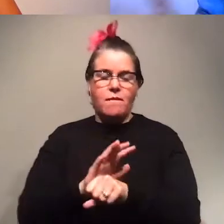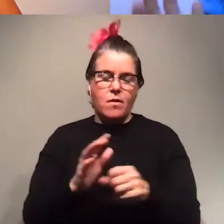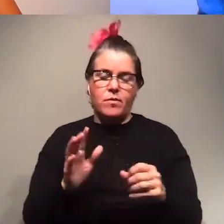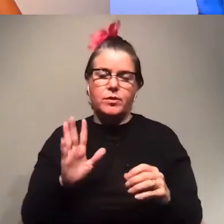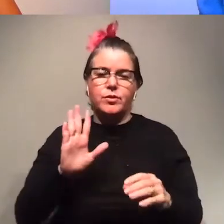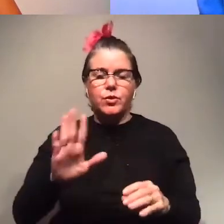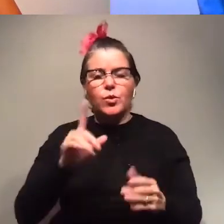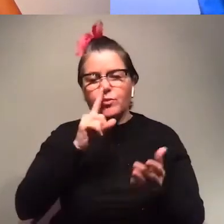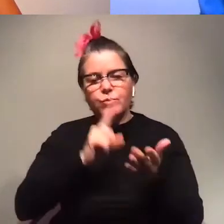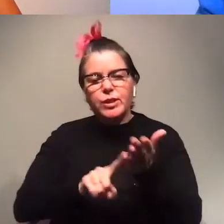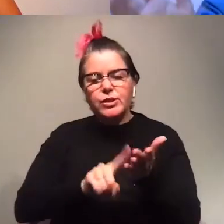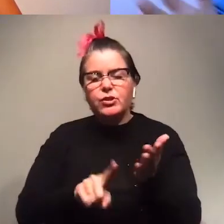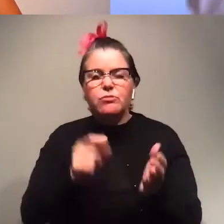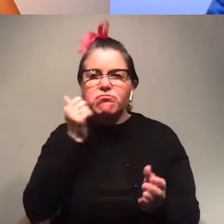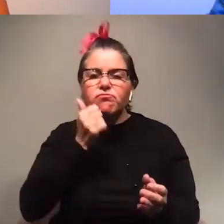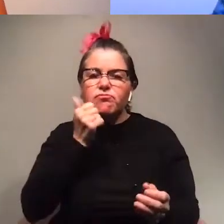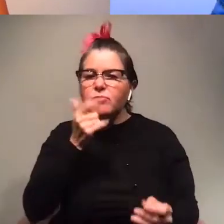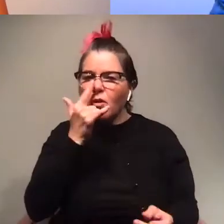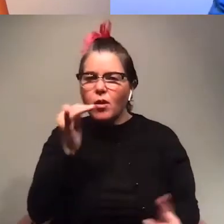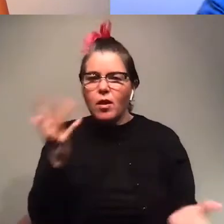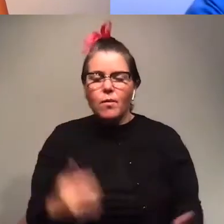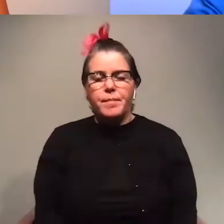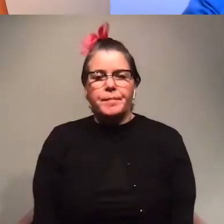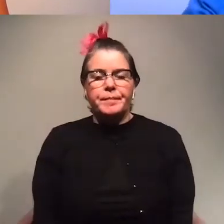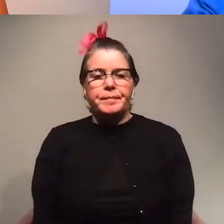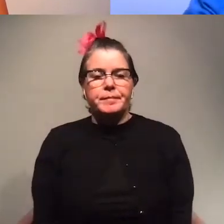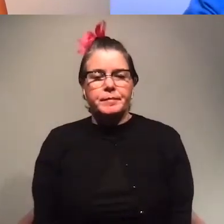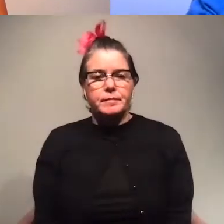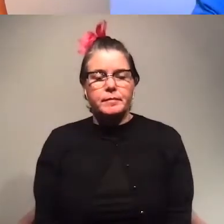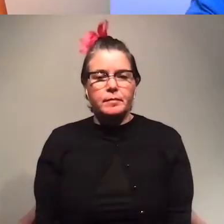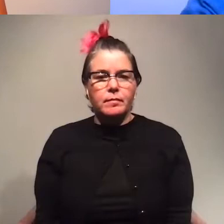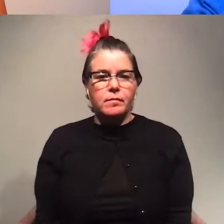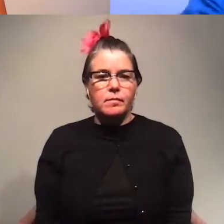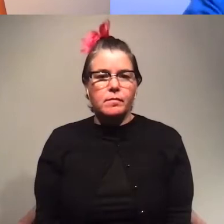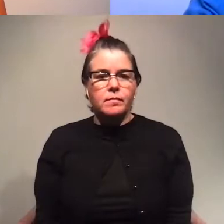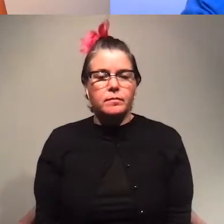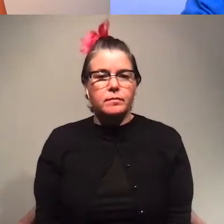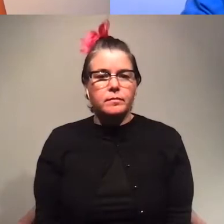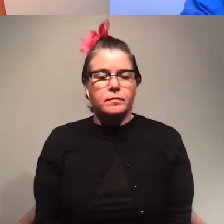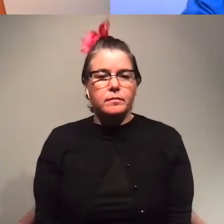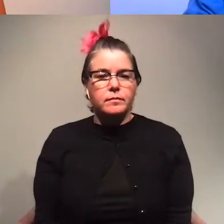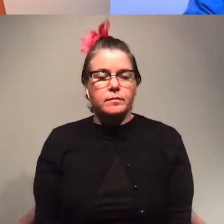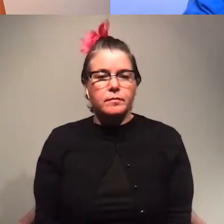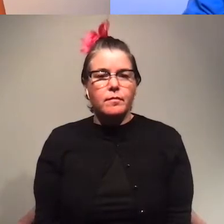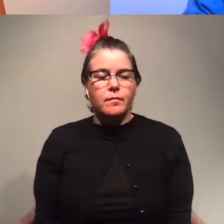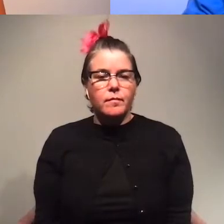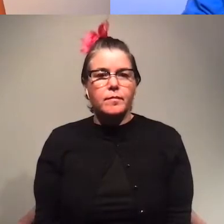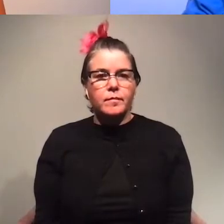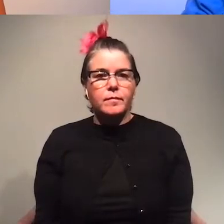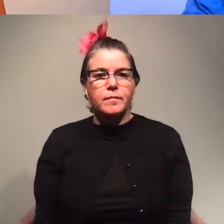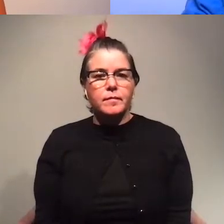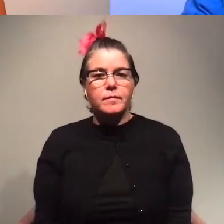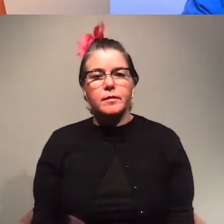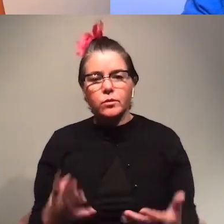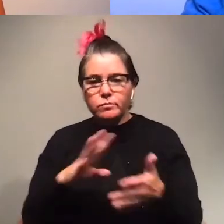like research day look like? Like what kind of stuff do you work with? And yeah, like just a basic, like give us your schedule. I think that'd